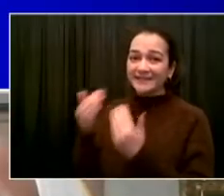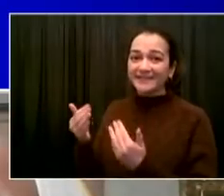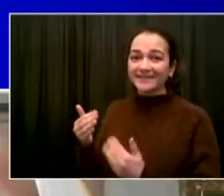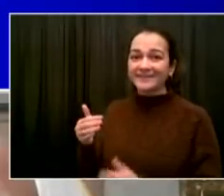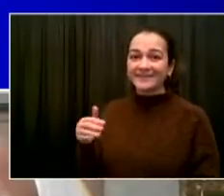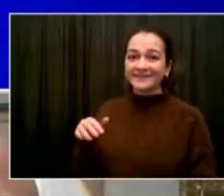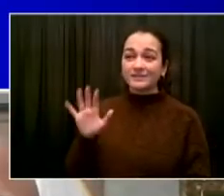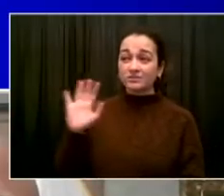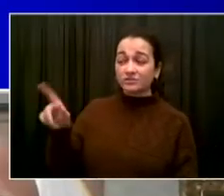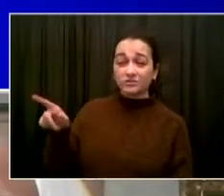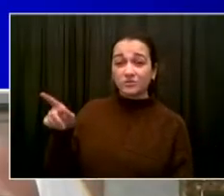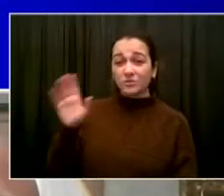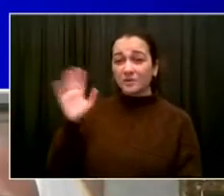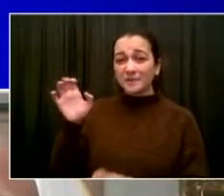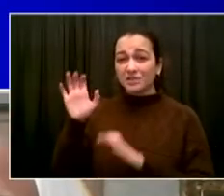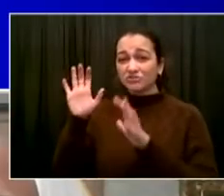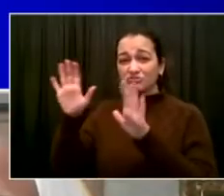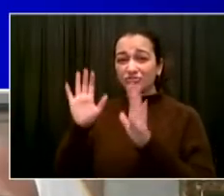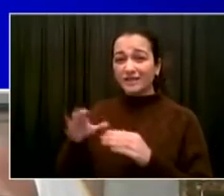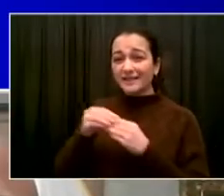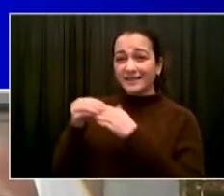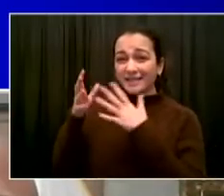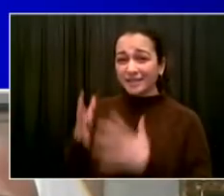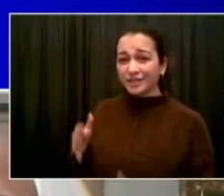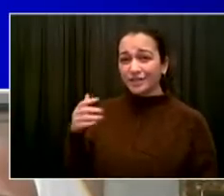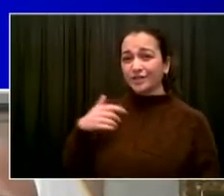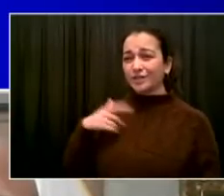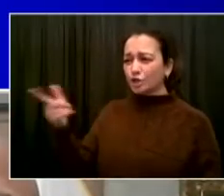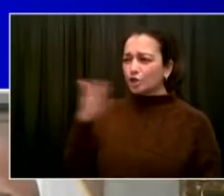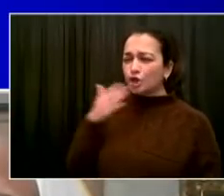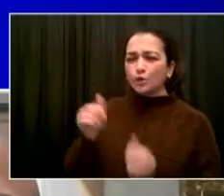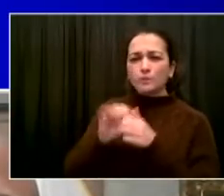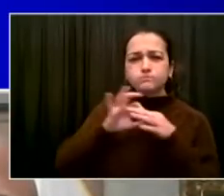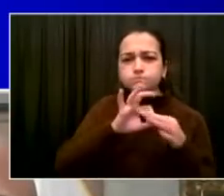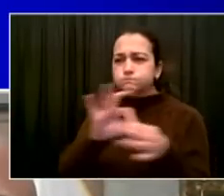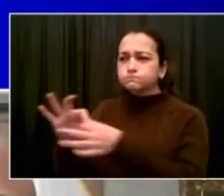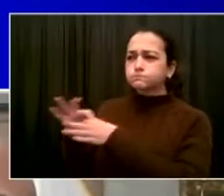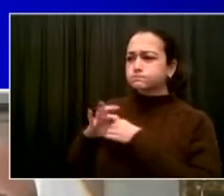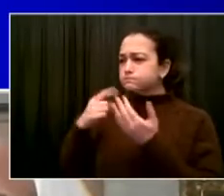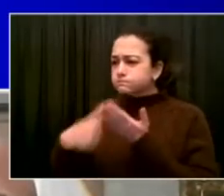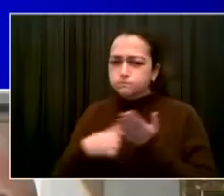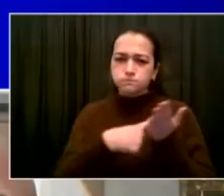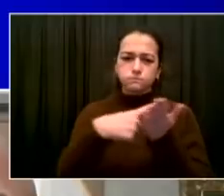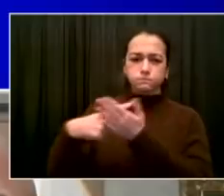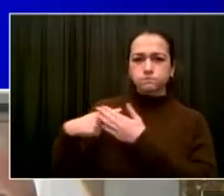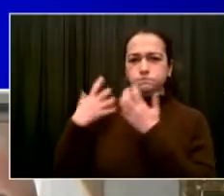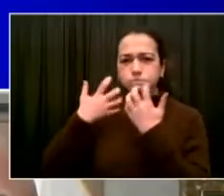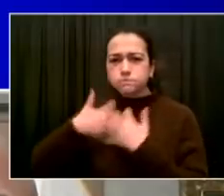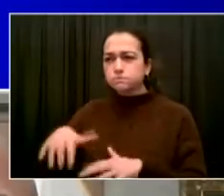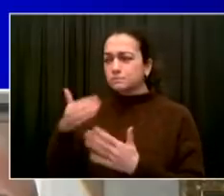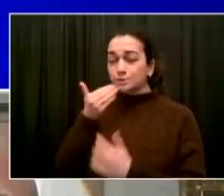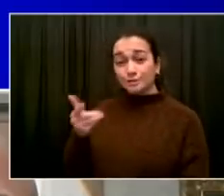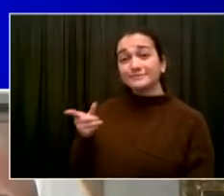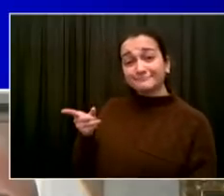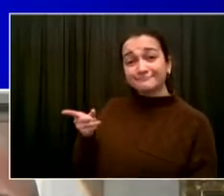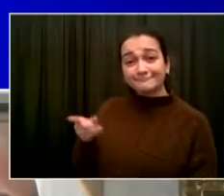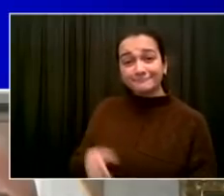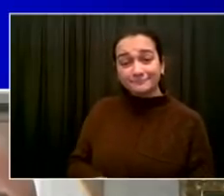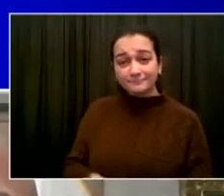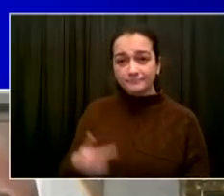you and I share a common belief, something that it may be a little quaint, but we believe in things called data and